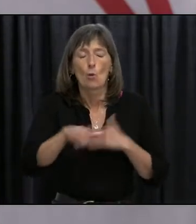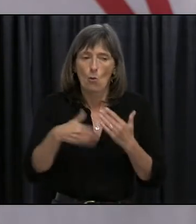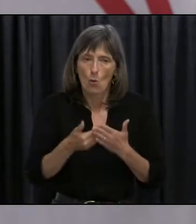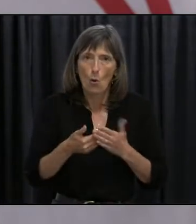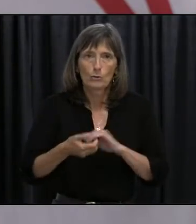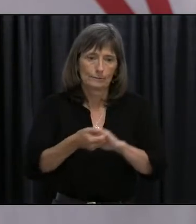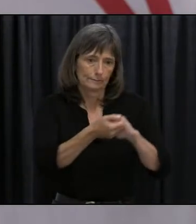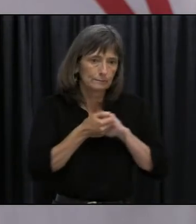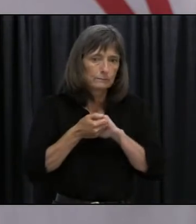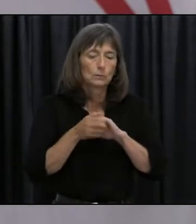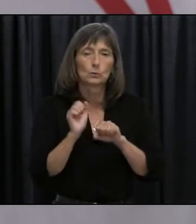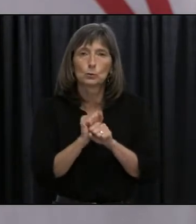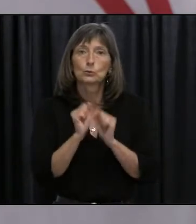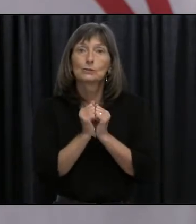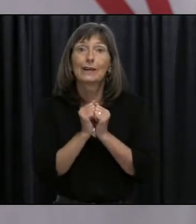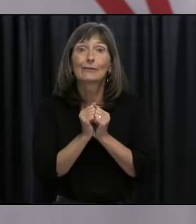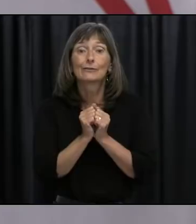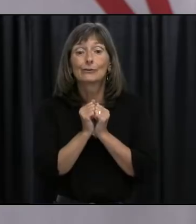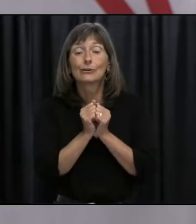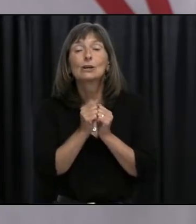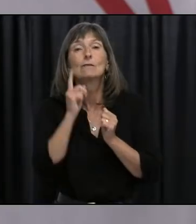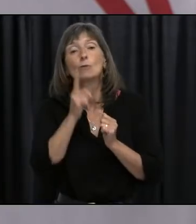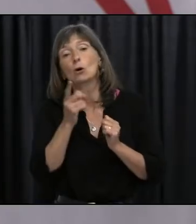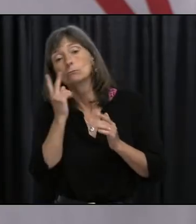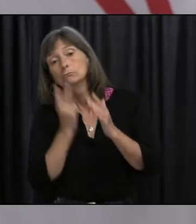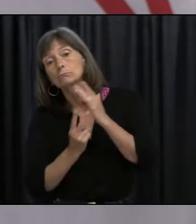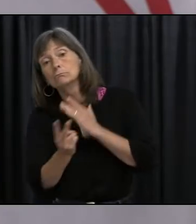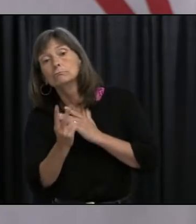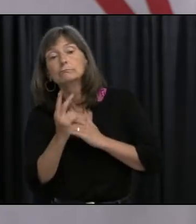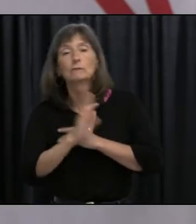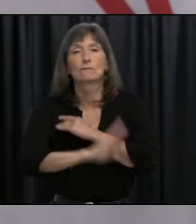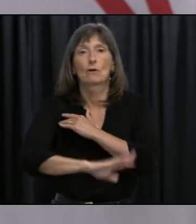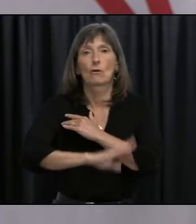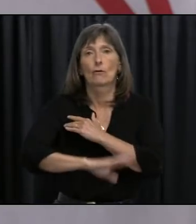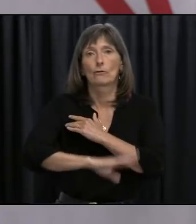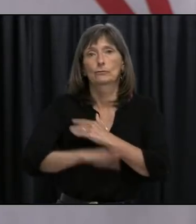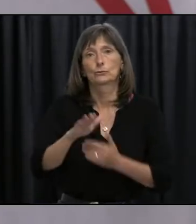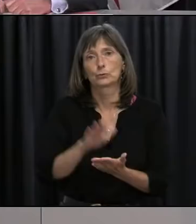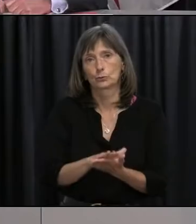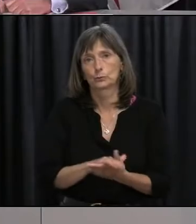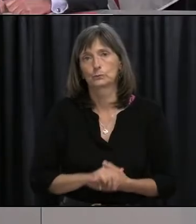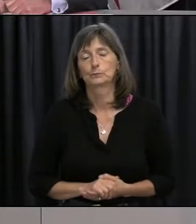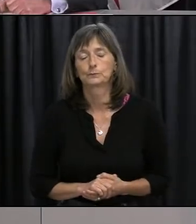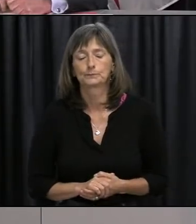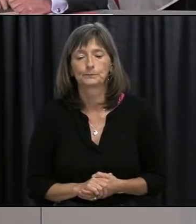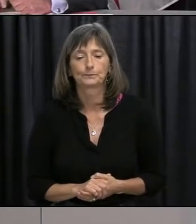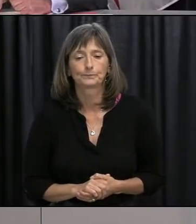like eventually into the September and the fall semesters. Thank you.